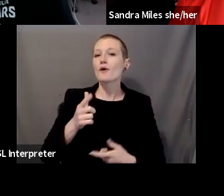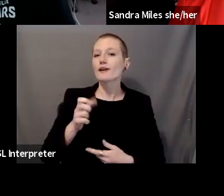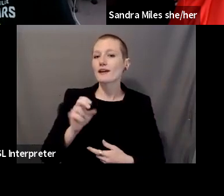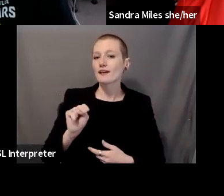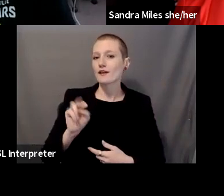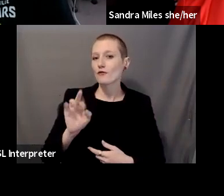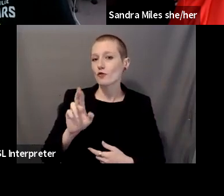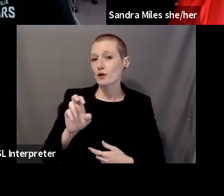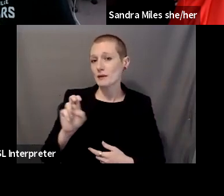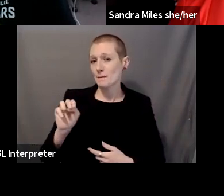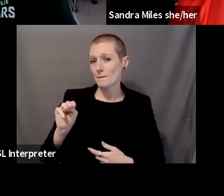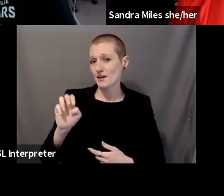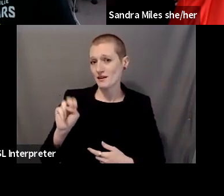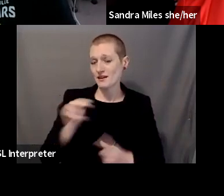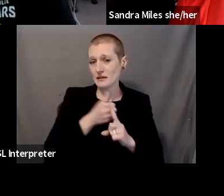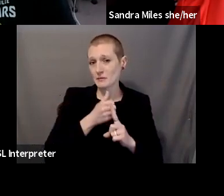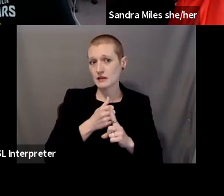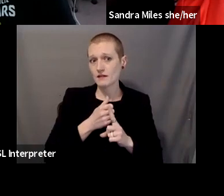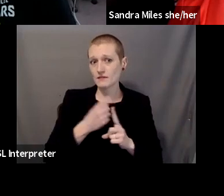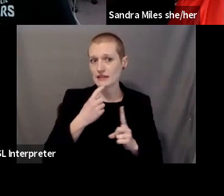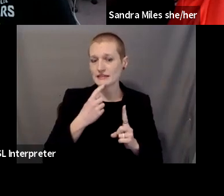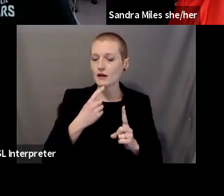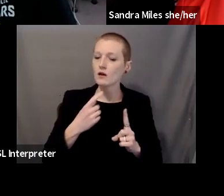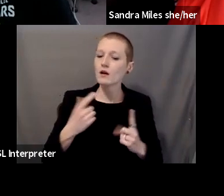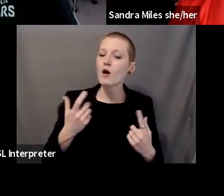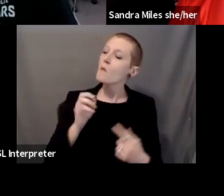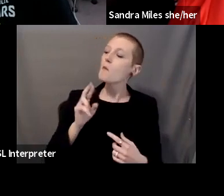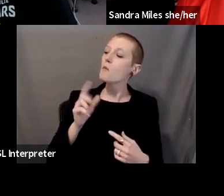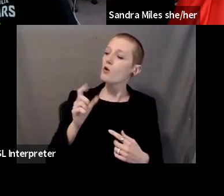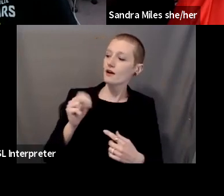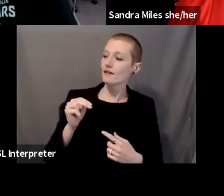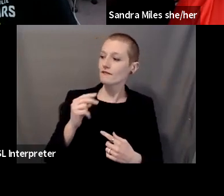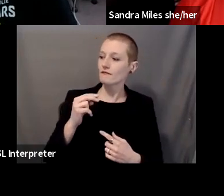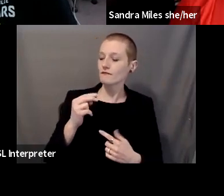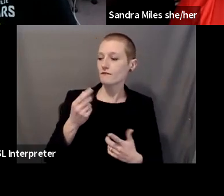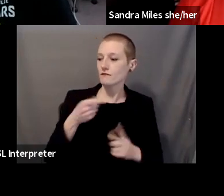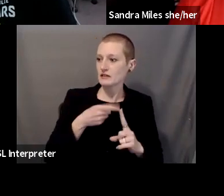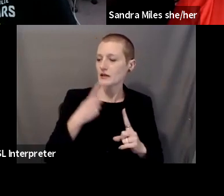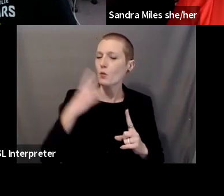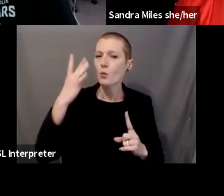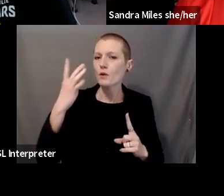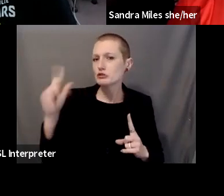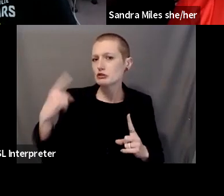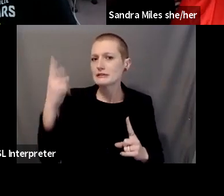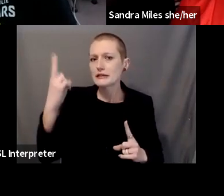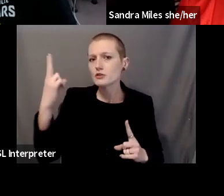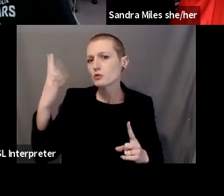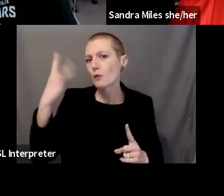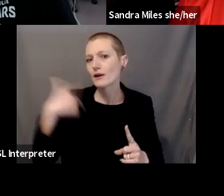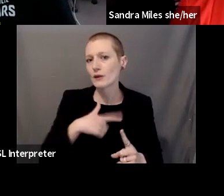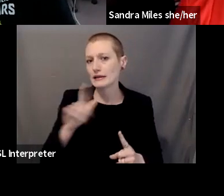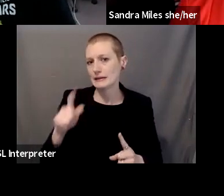And a lot of people have actually thrown that at me as a comment. They were like, well, Morgan Freeman thinks. And I was like, who made Morgan Freeman the ultimate authority